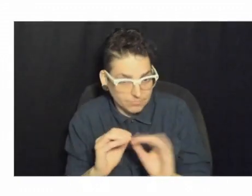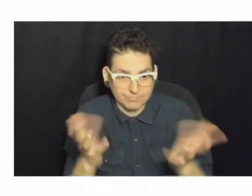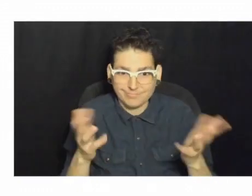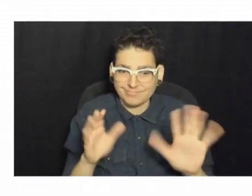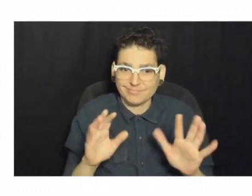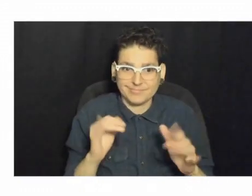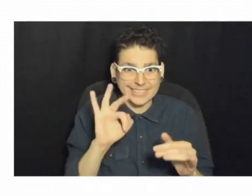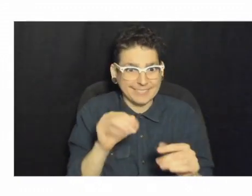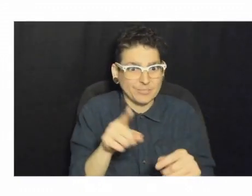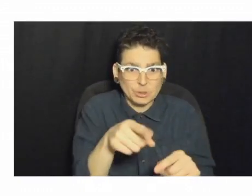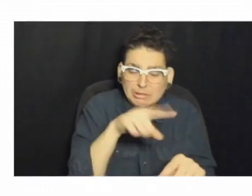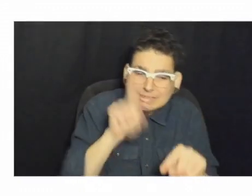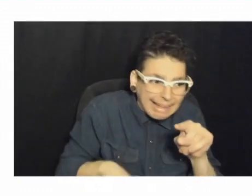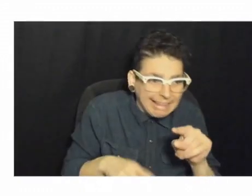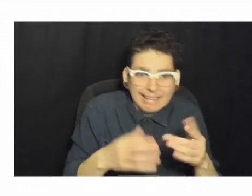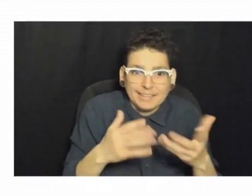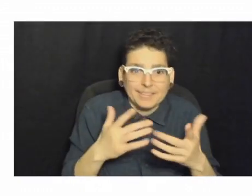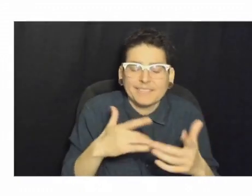about things.